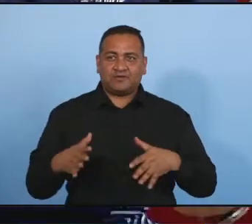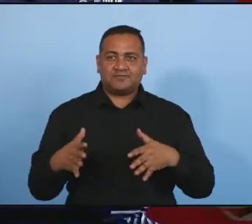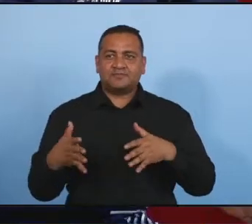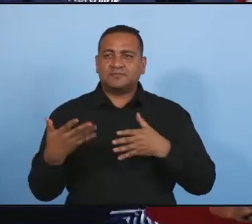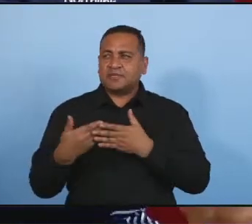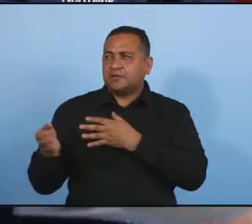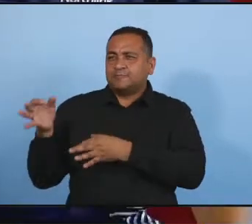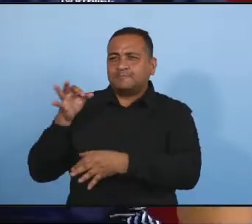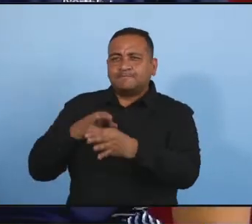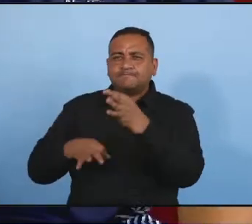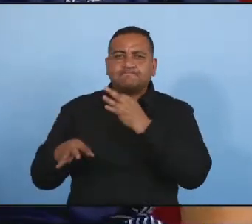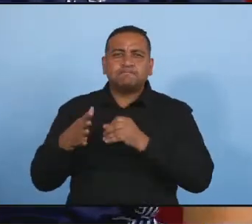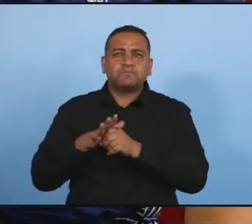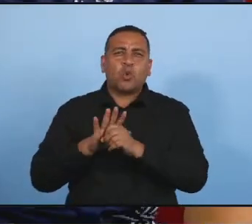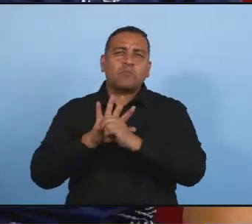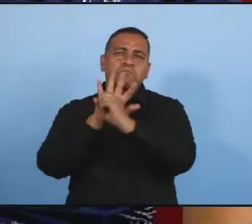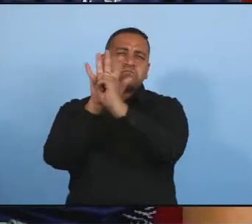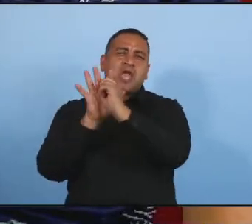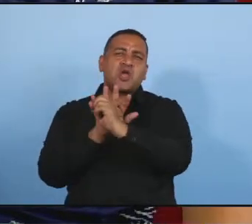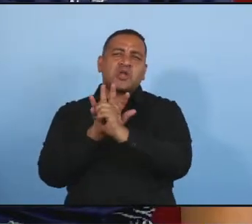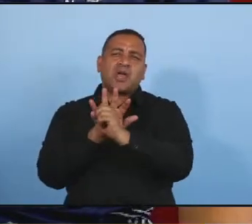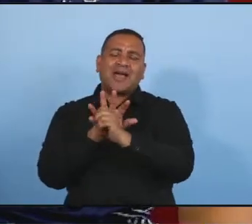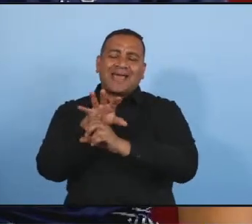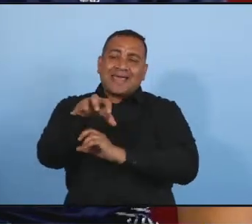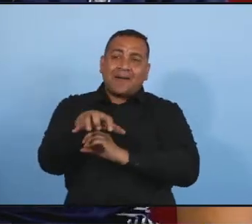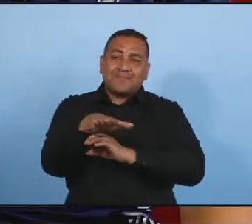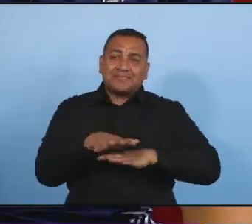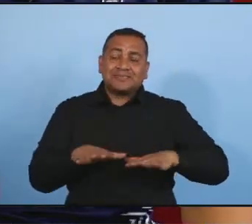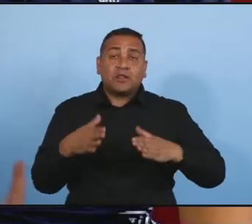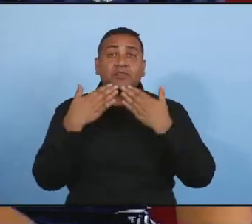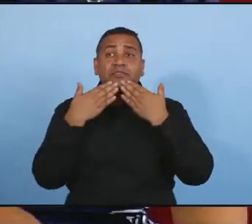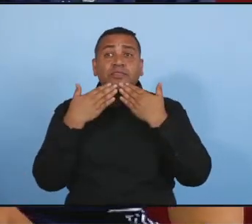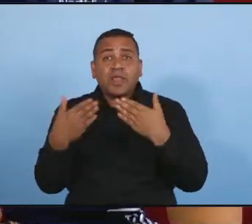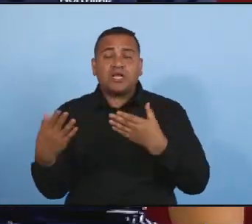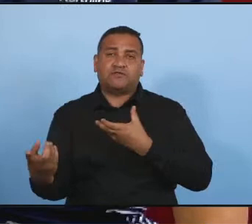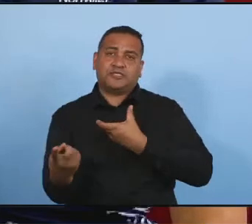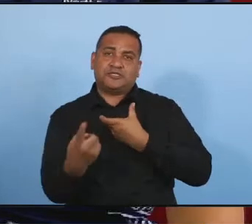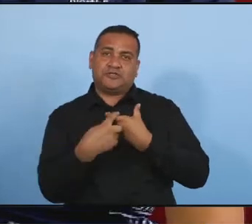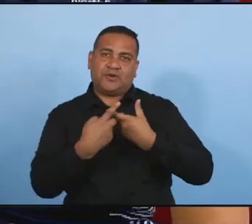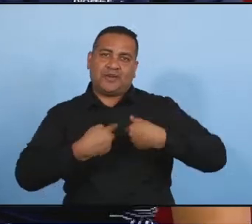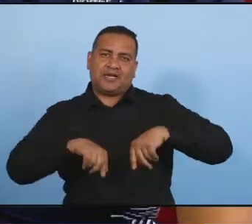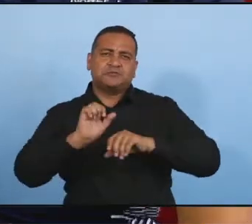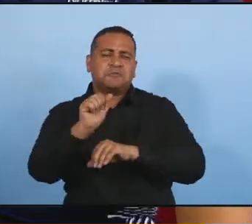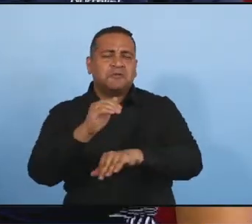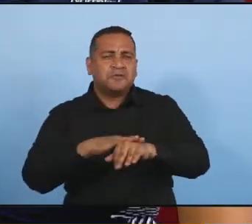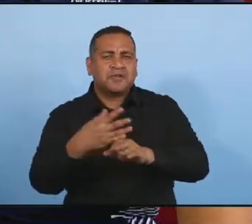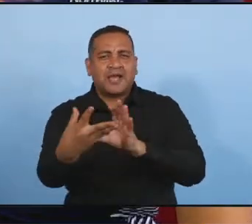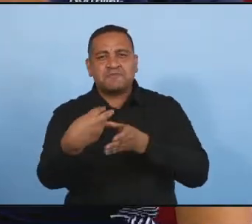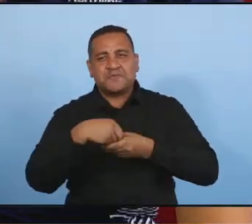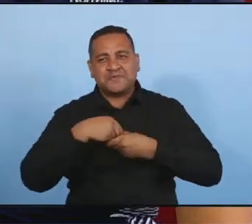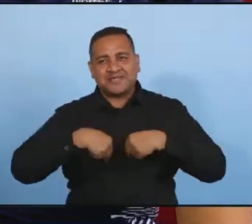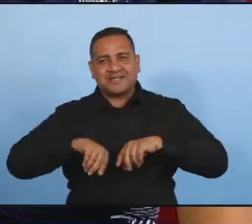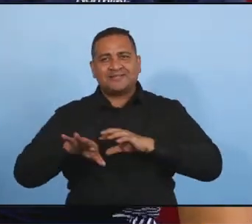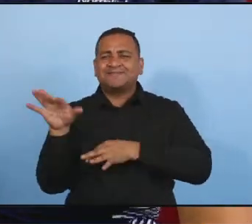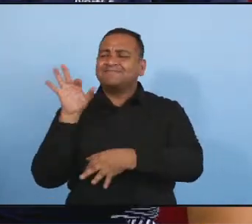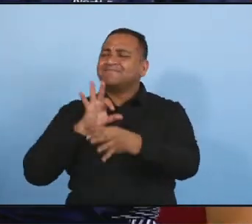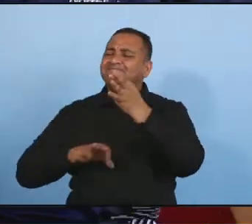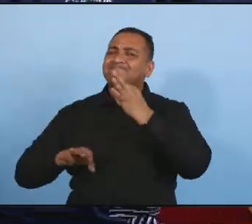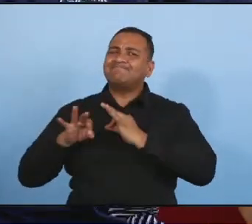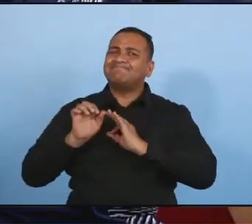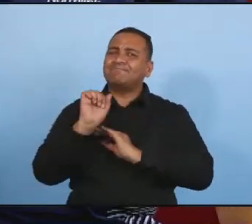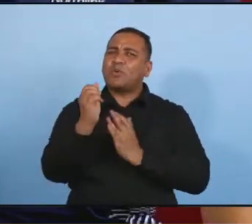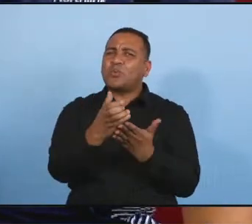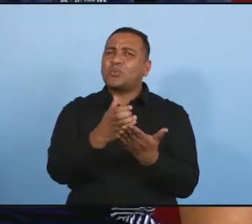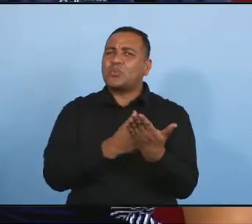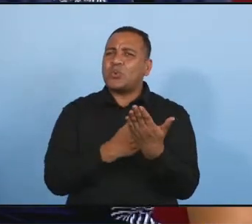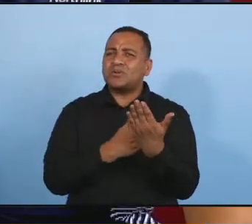overview of the Wingfield campus. But firstly, thank you so much for joining us. Thank you for your time. Tell us about the course. What is it all about,